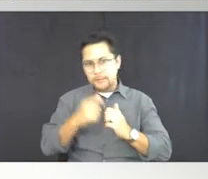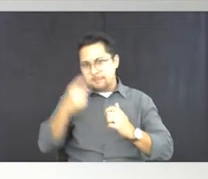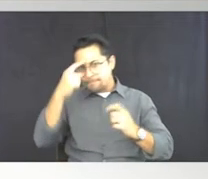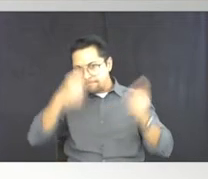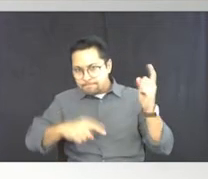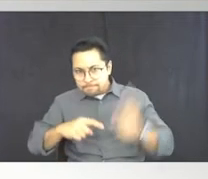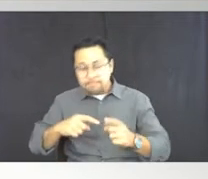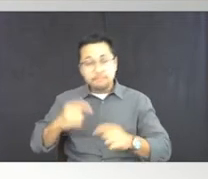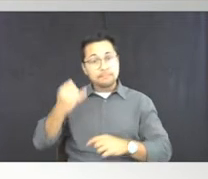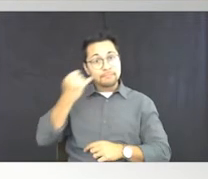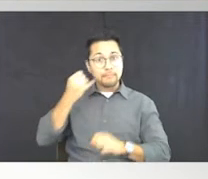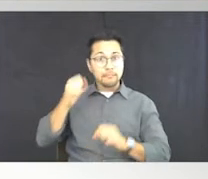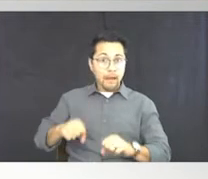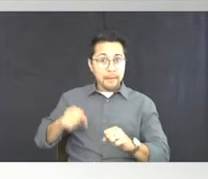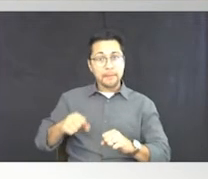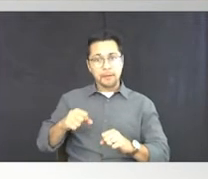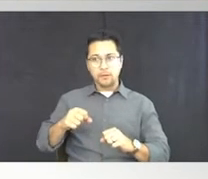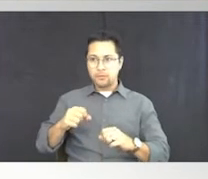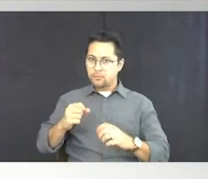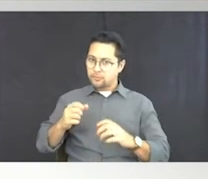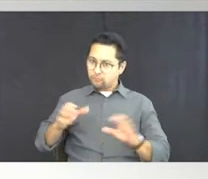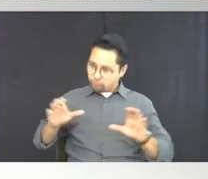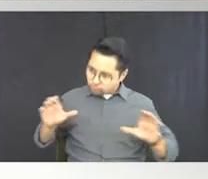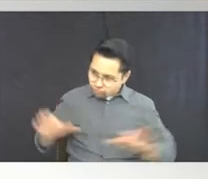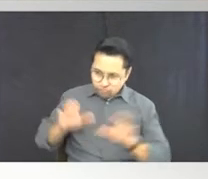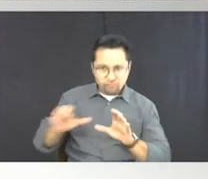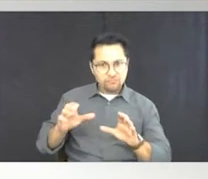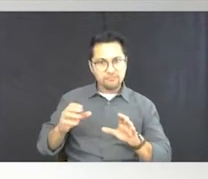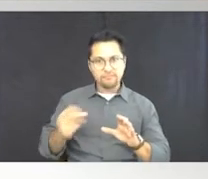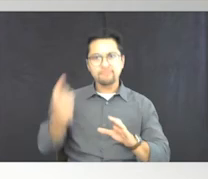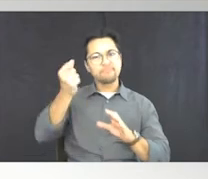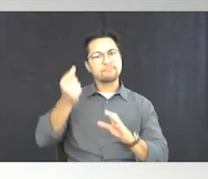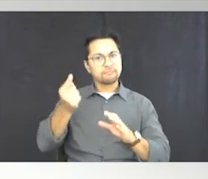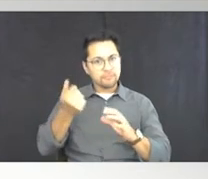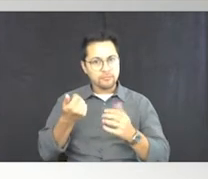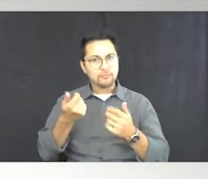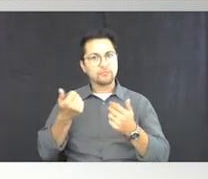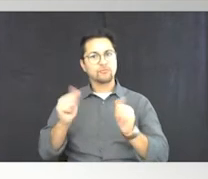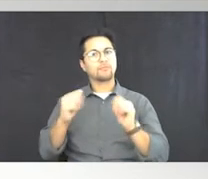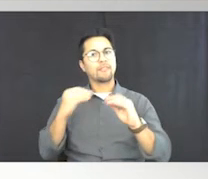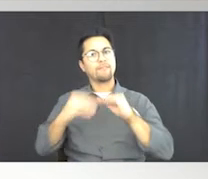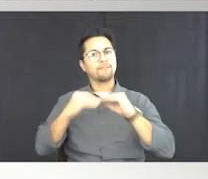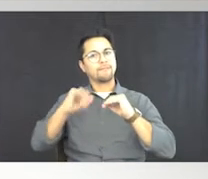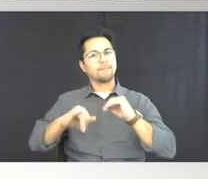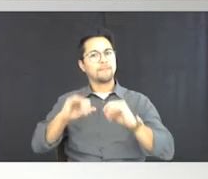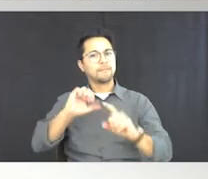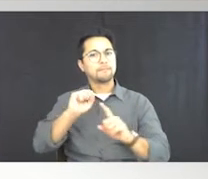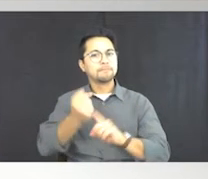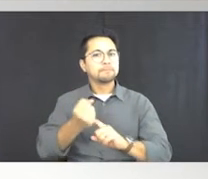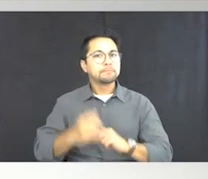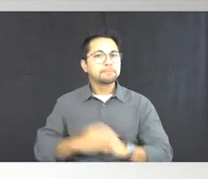if warranted, take immediate action to rectify the situation.